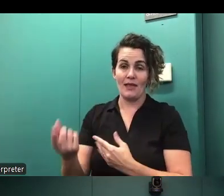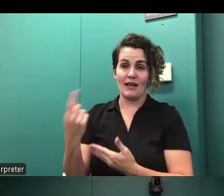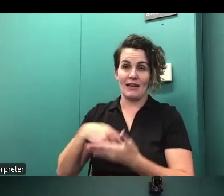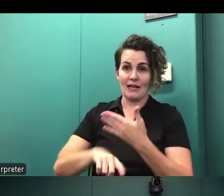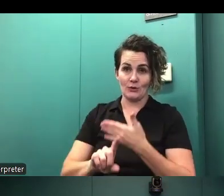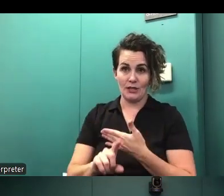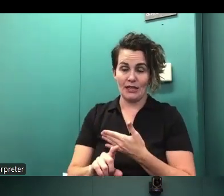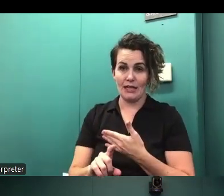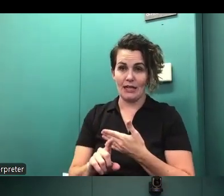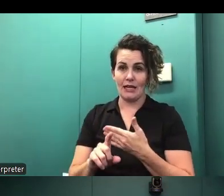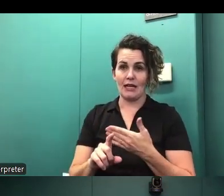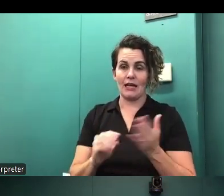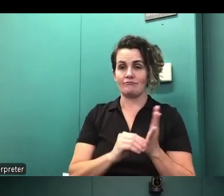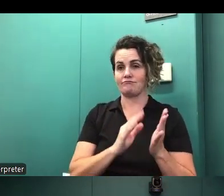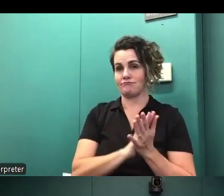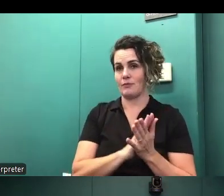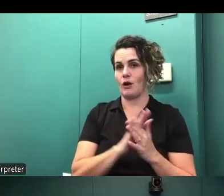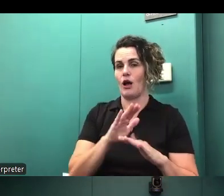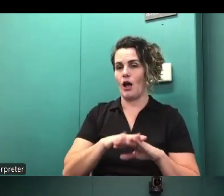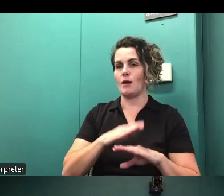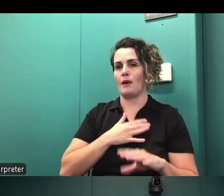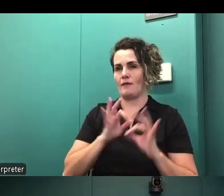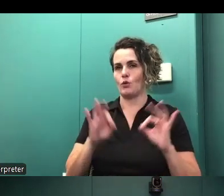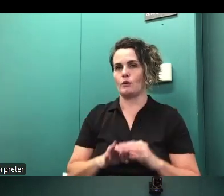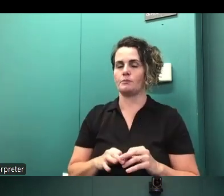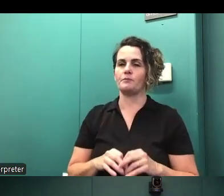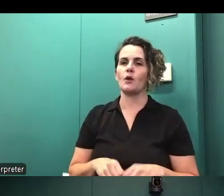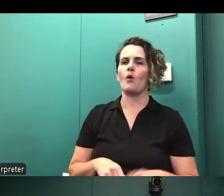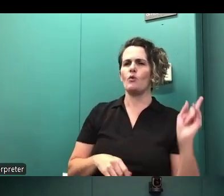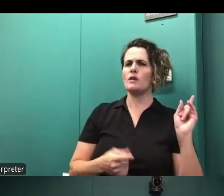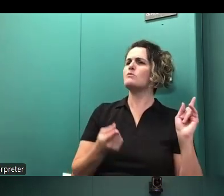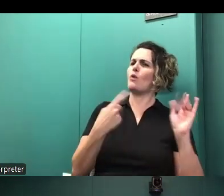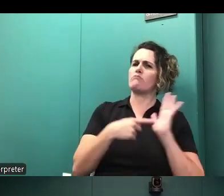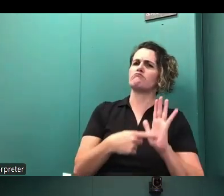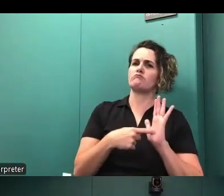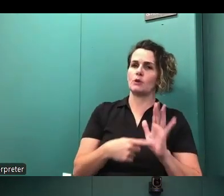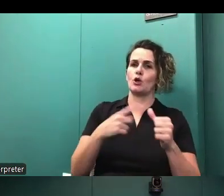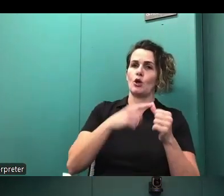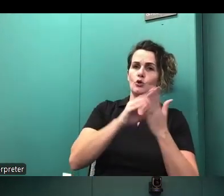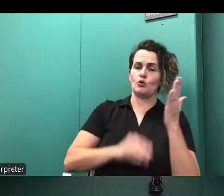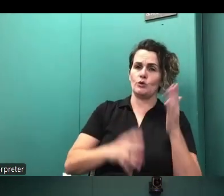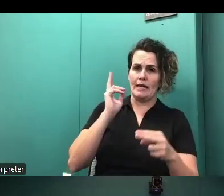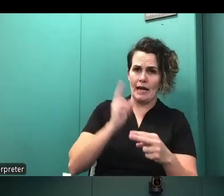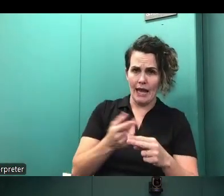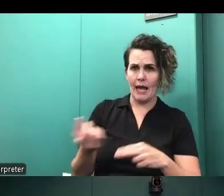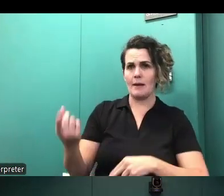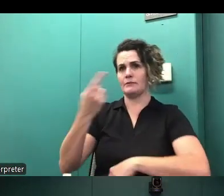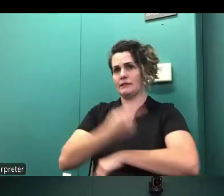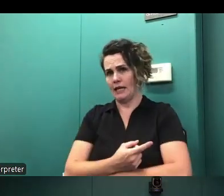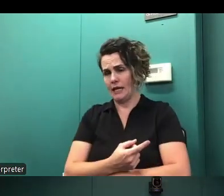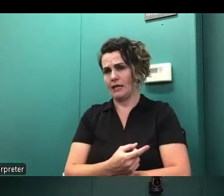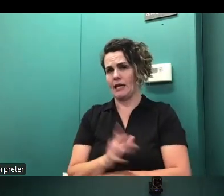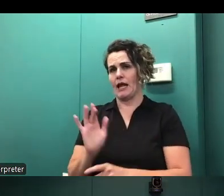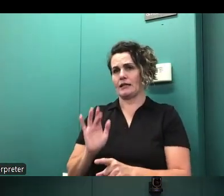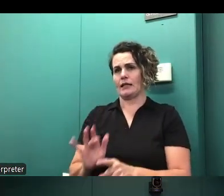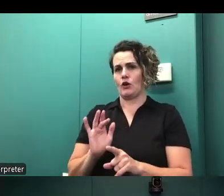it down on my form. So this is one way to do it. Just the student's name, the date, and then just click